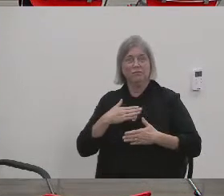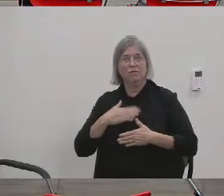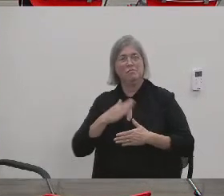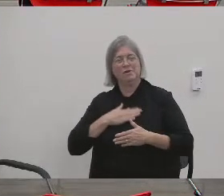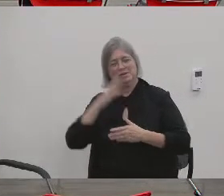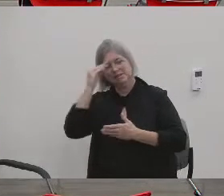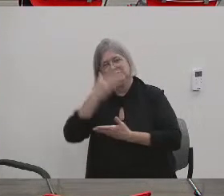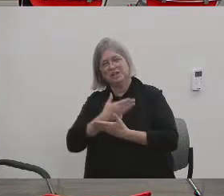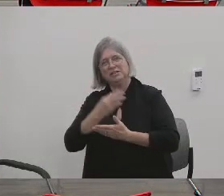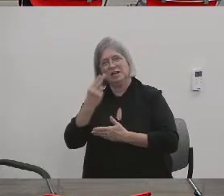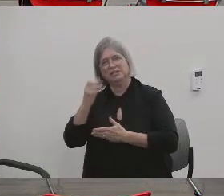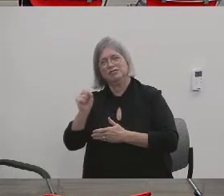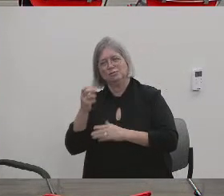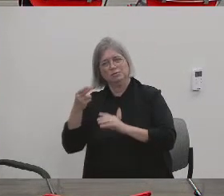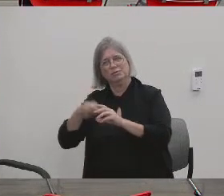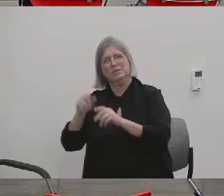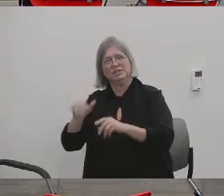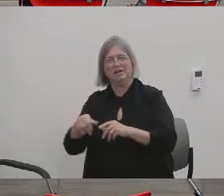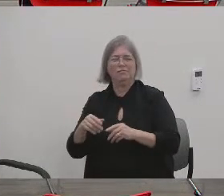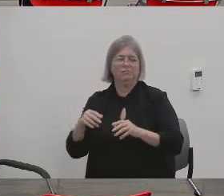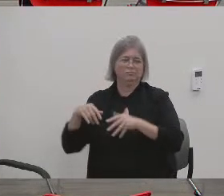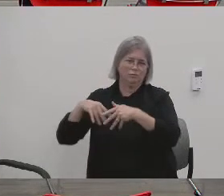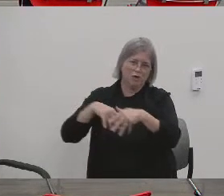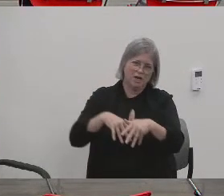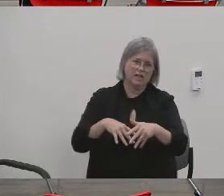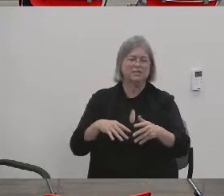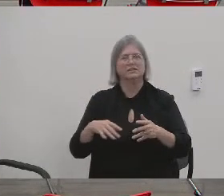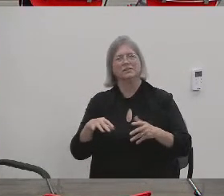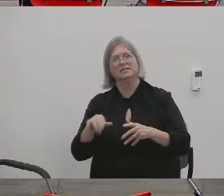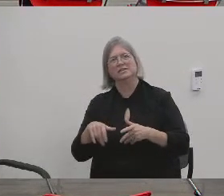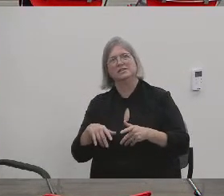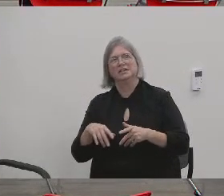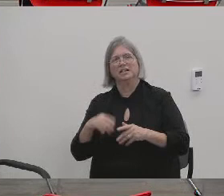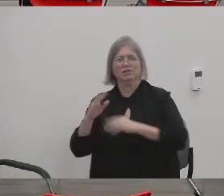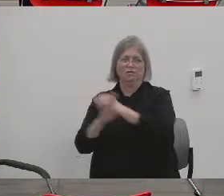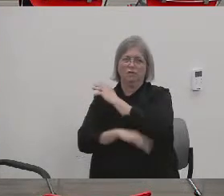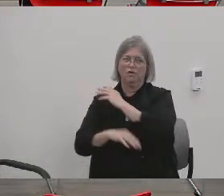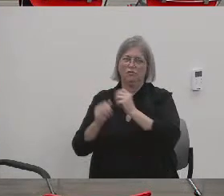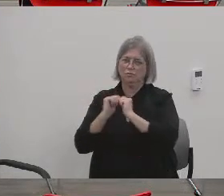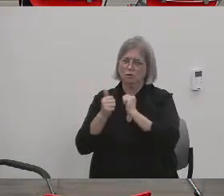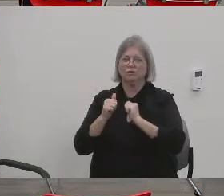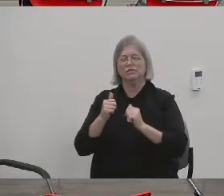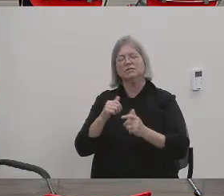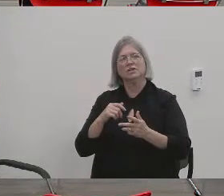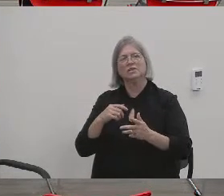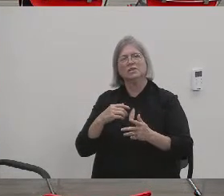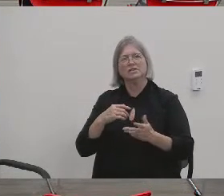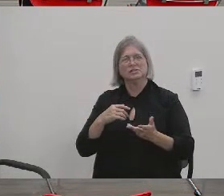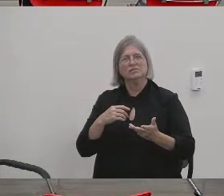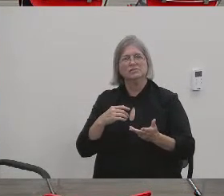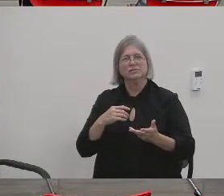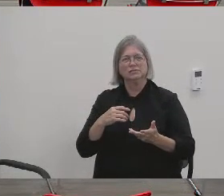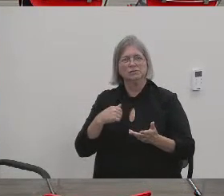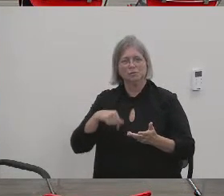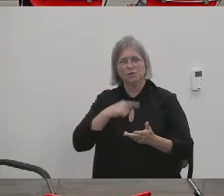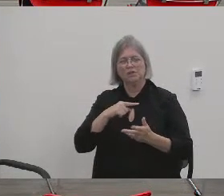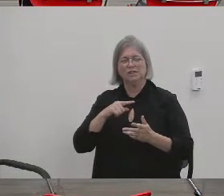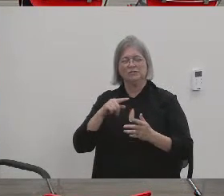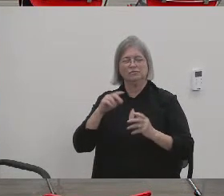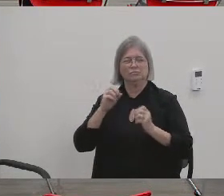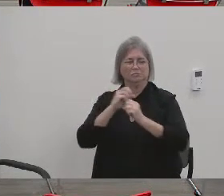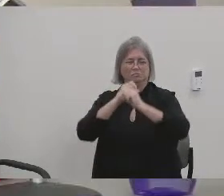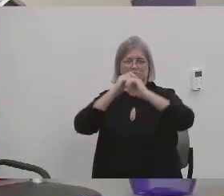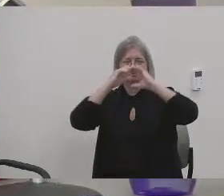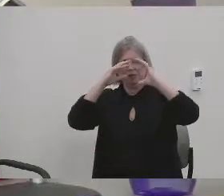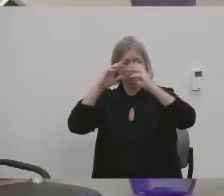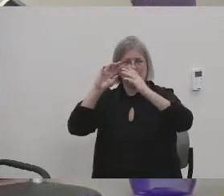is a high schooler and can participate. So he was in the parade and he, and fall sports for the fall. So I do think that as we reimagine not only